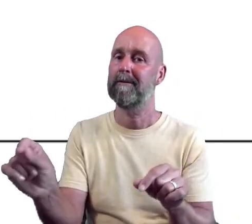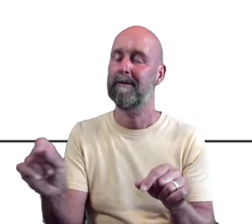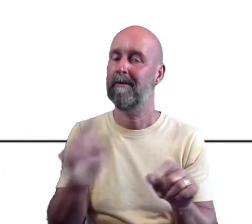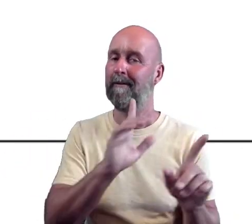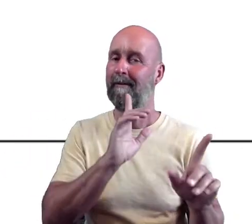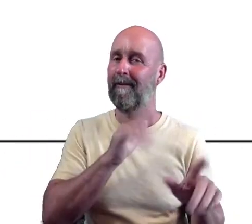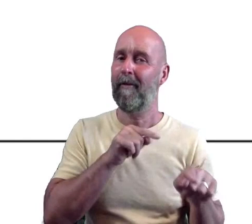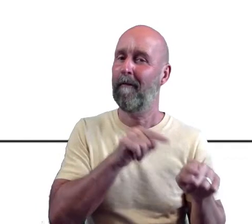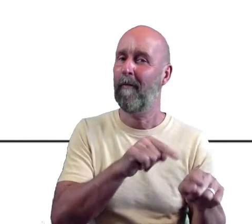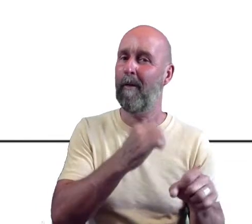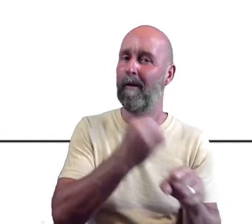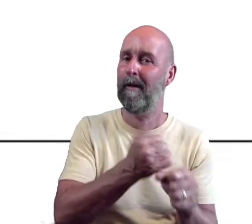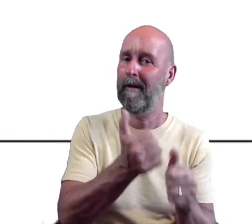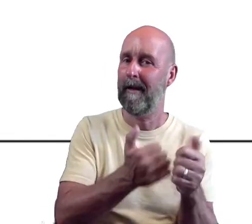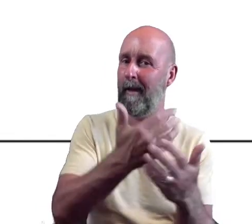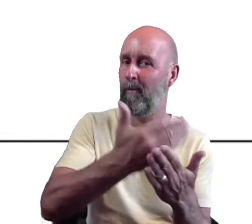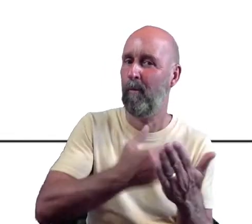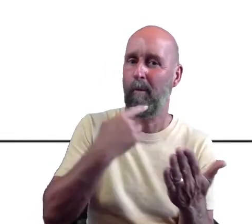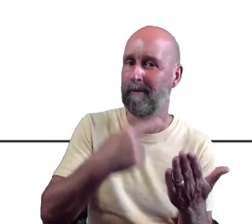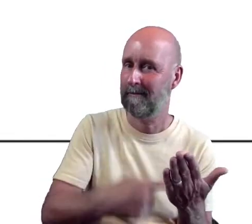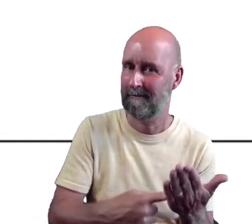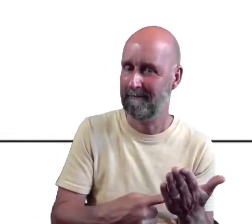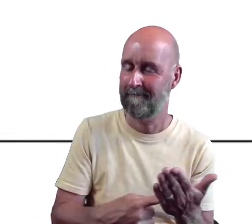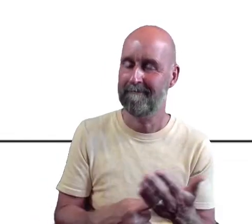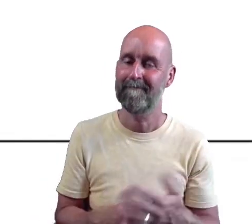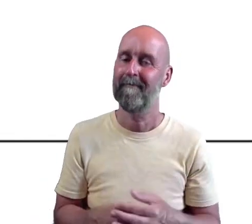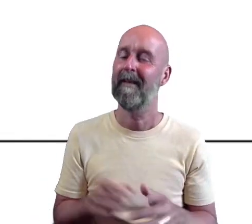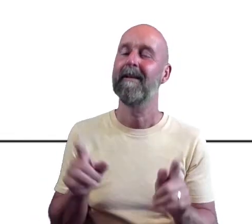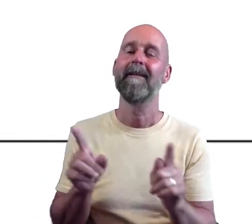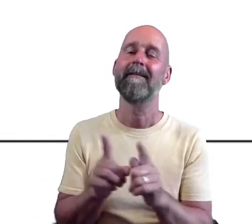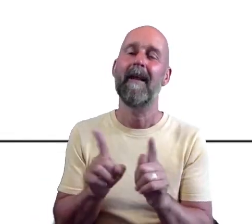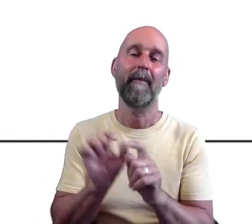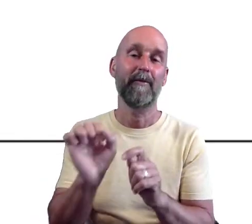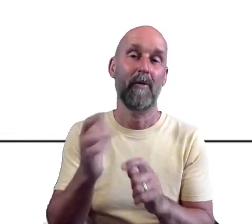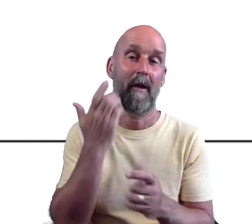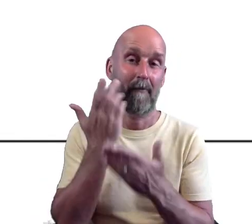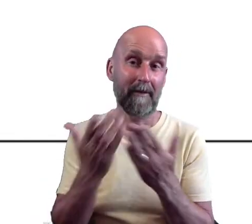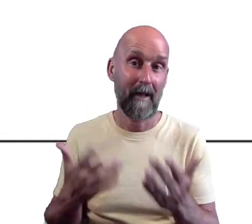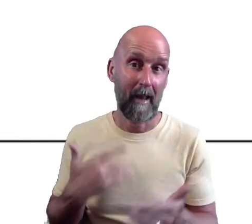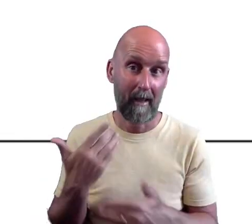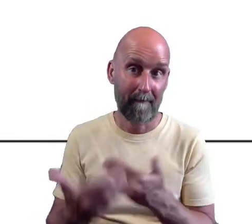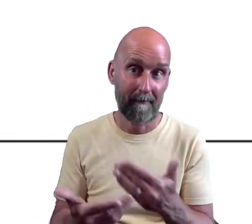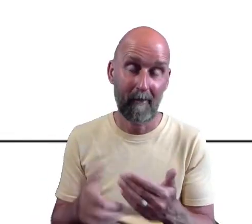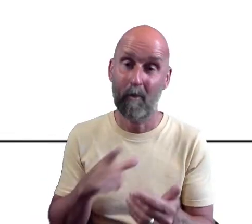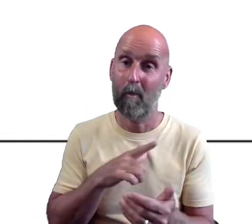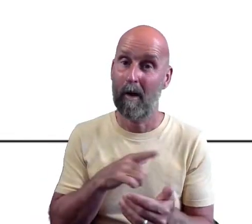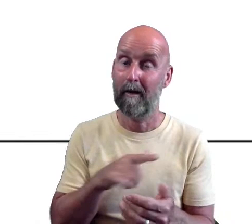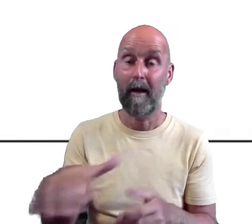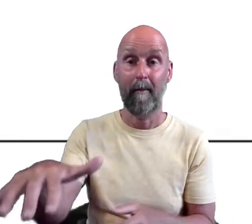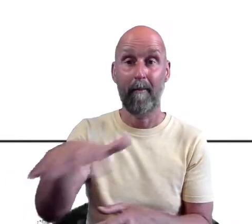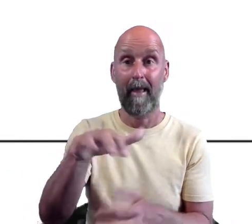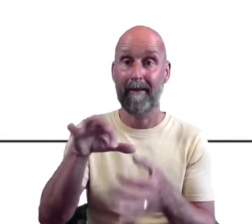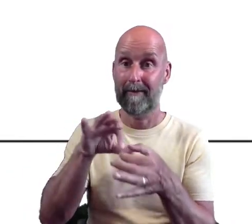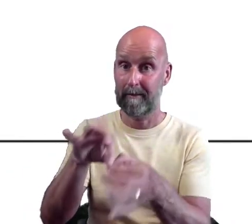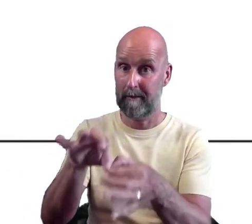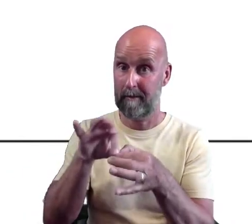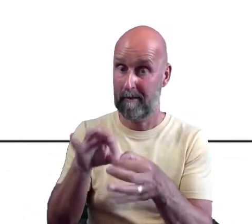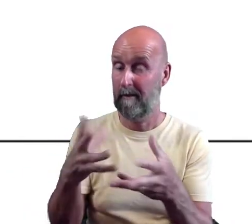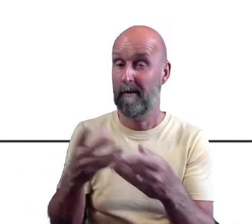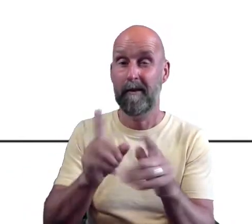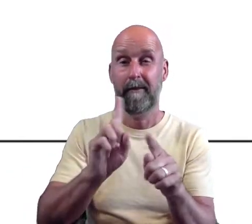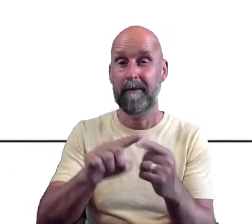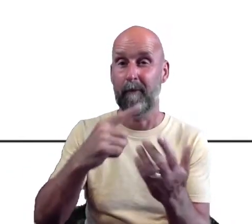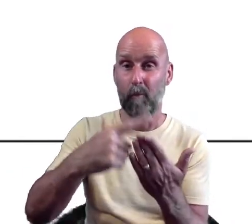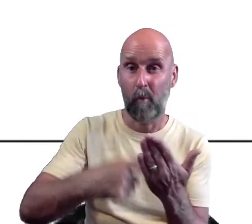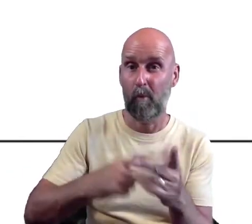material conditions that you're playing in. And this is the same as everyday life. So we also perform our relationship with places in connection, with different rules, different